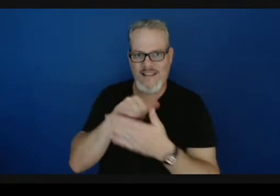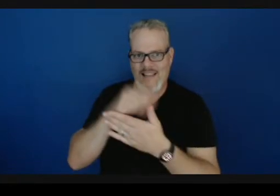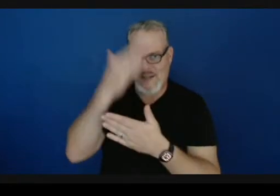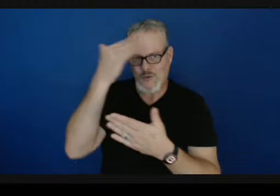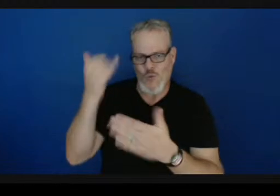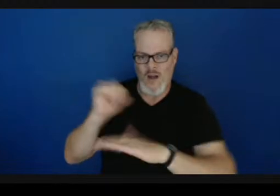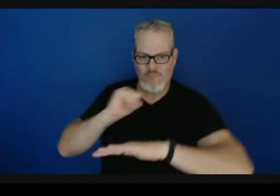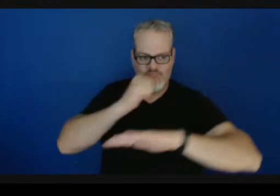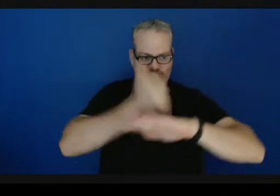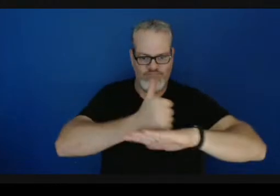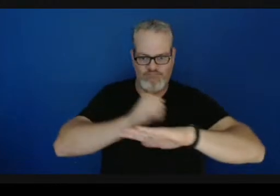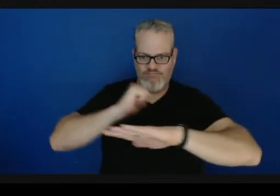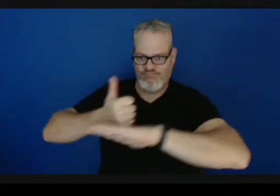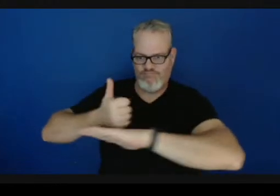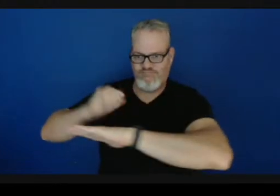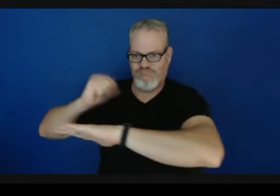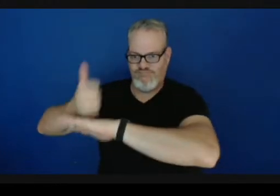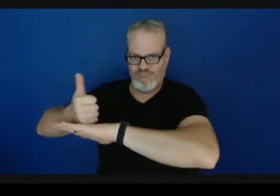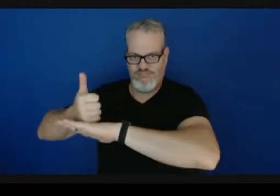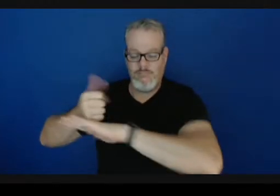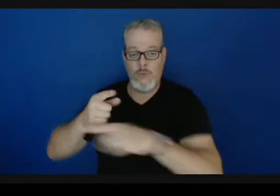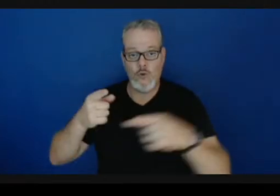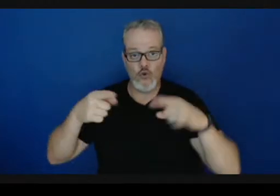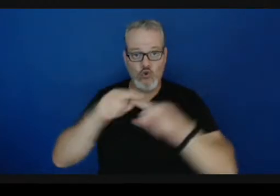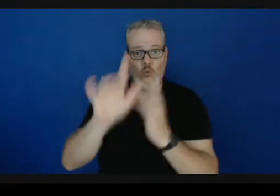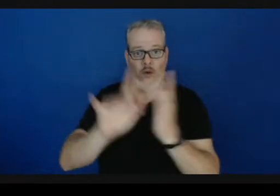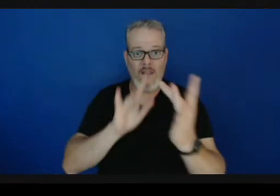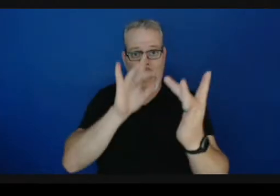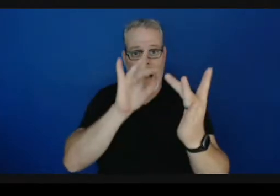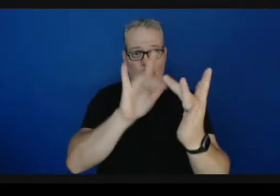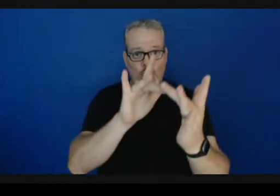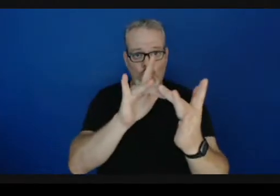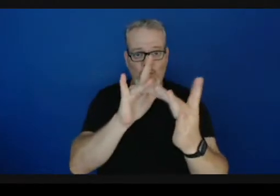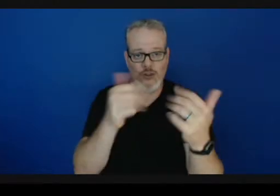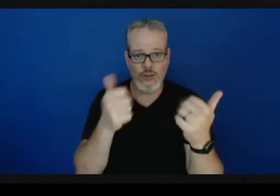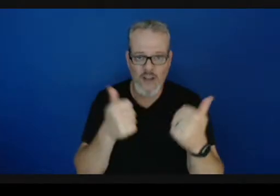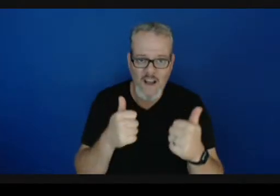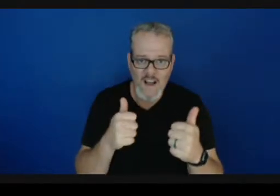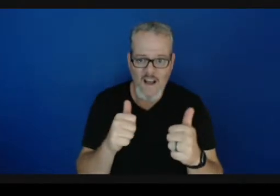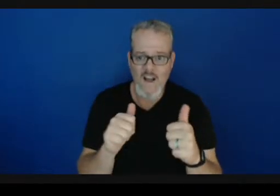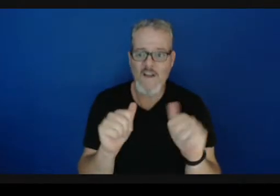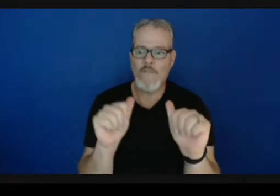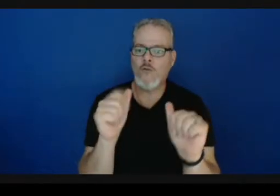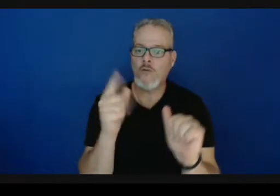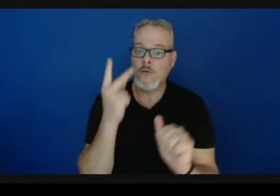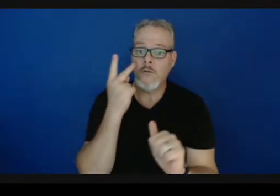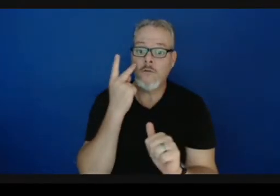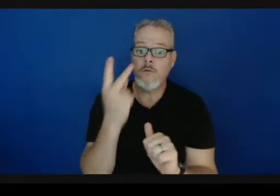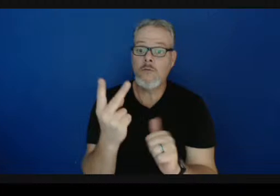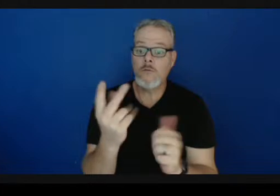effort. During that outreach effort, what we saw was